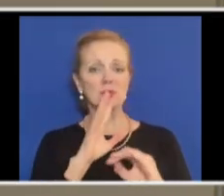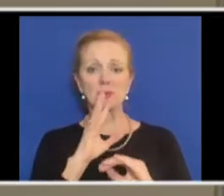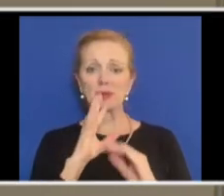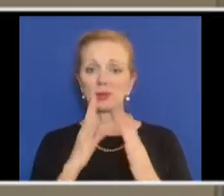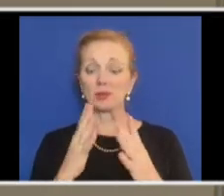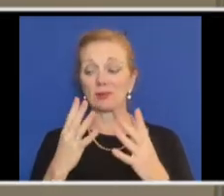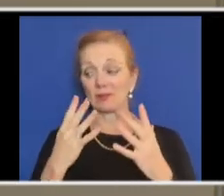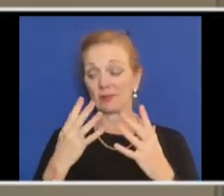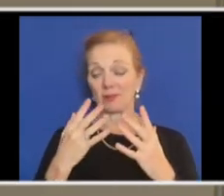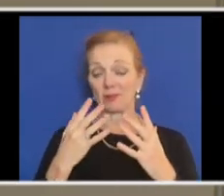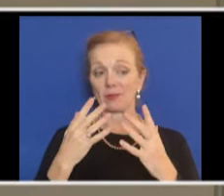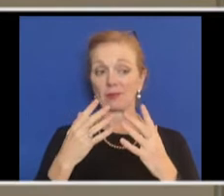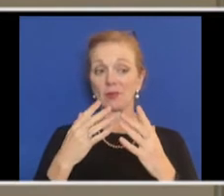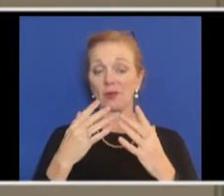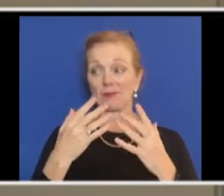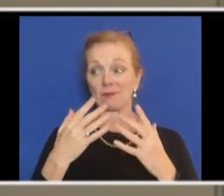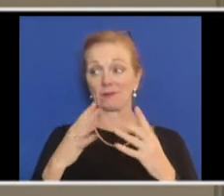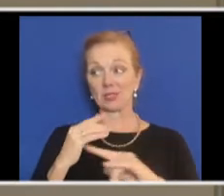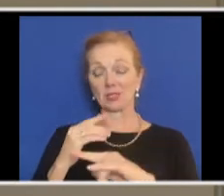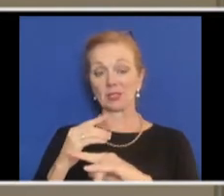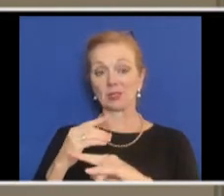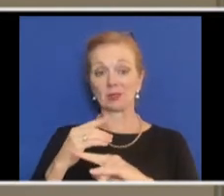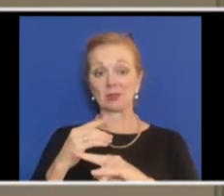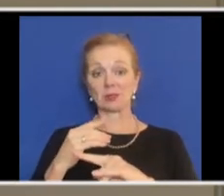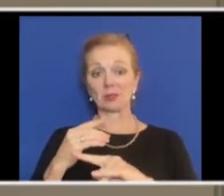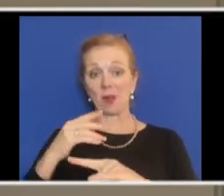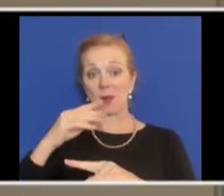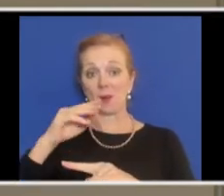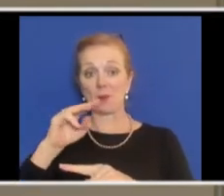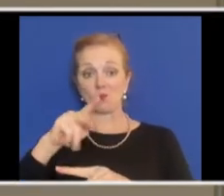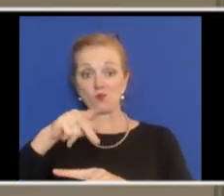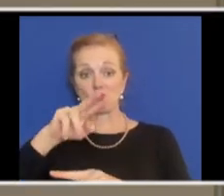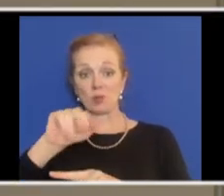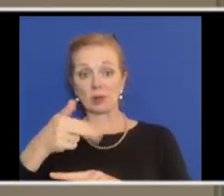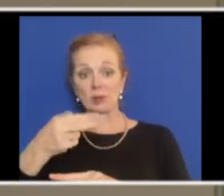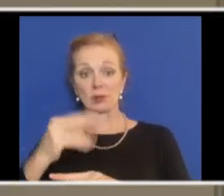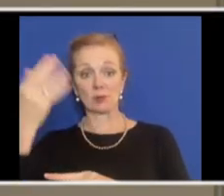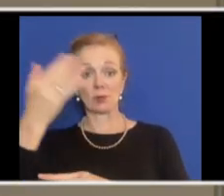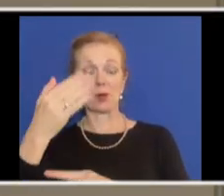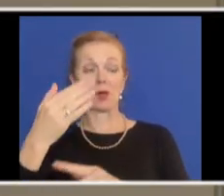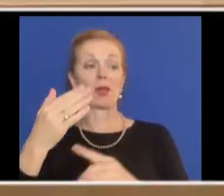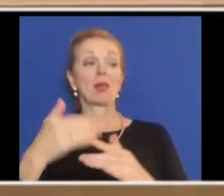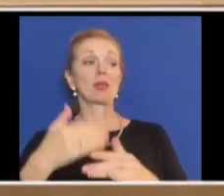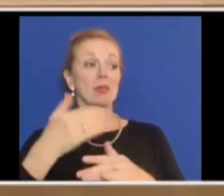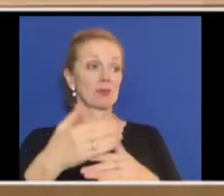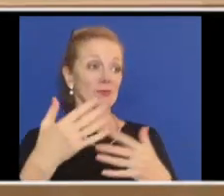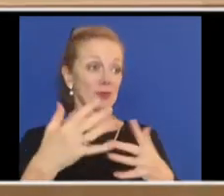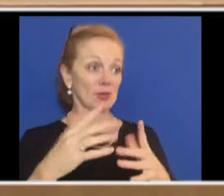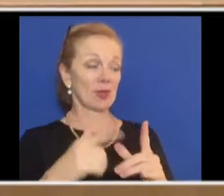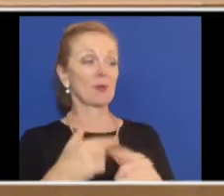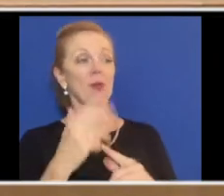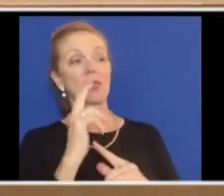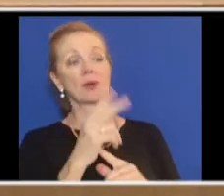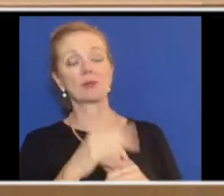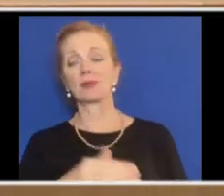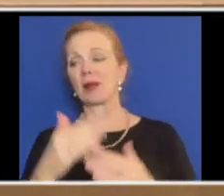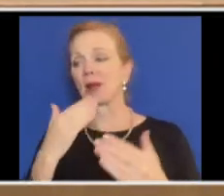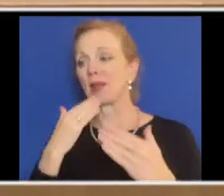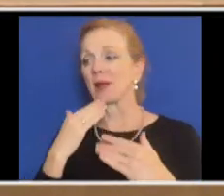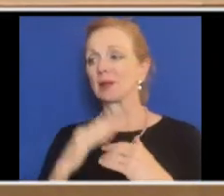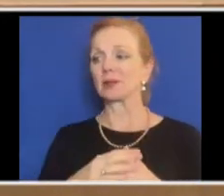Patton's after Mr presentation the petition will have three minutes Mr Patton all right thank you mayor Pro attempt